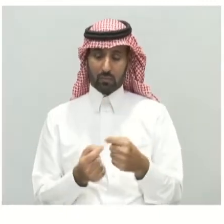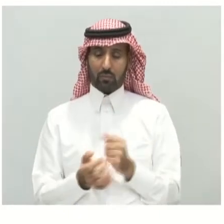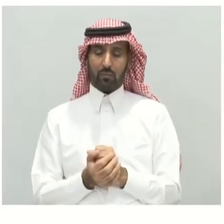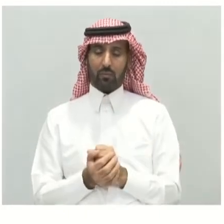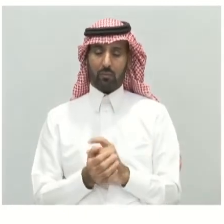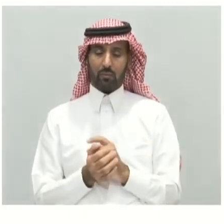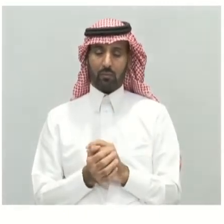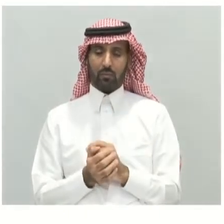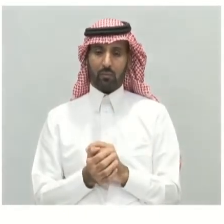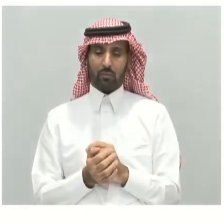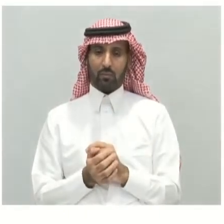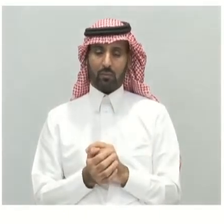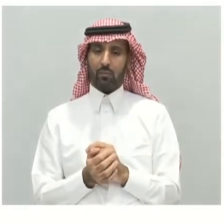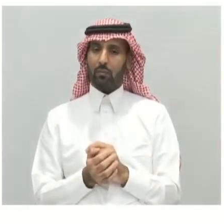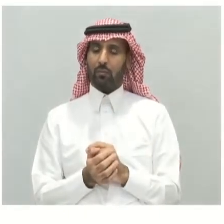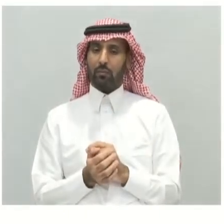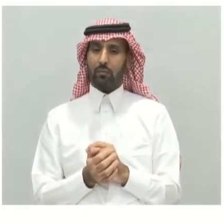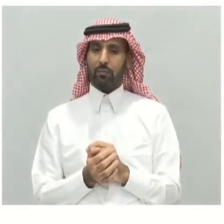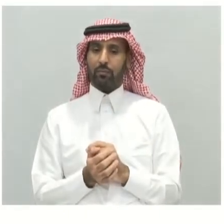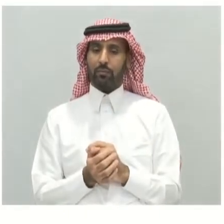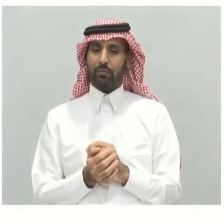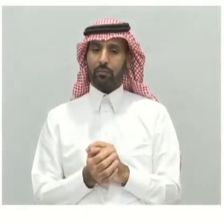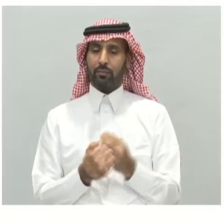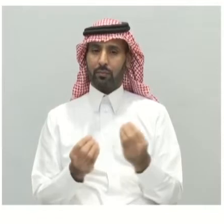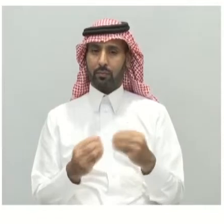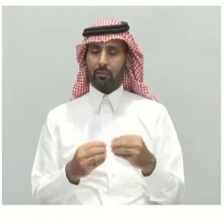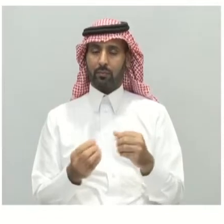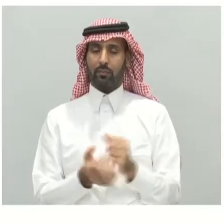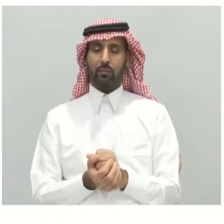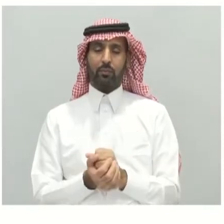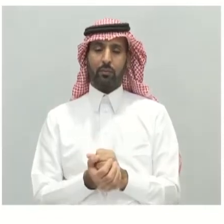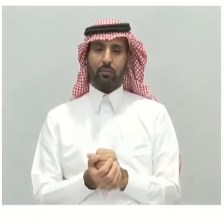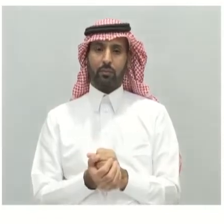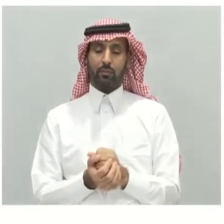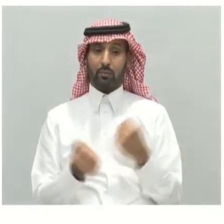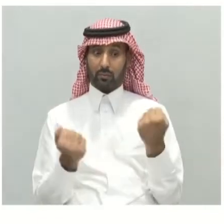Okay, these are more examples for practice.